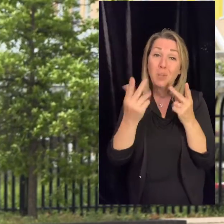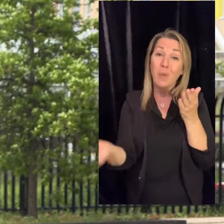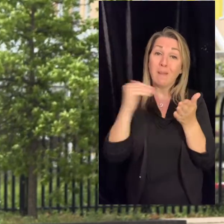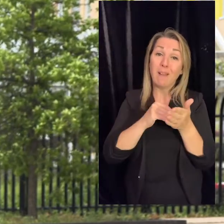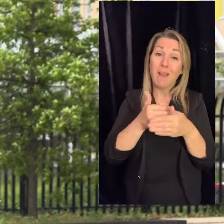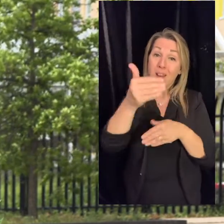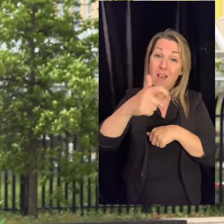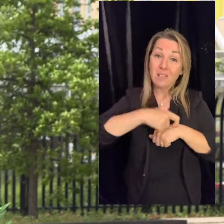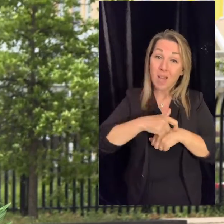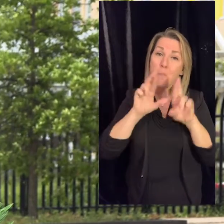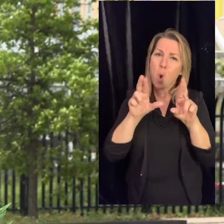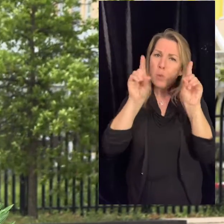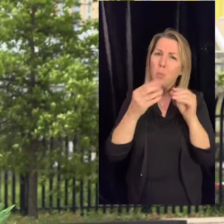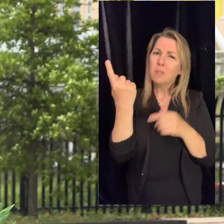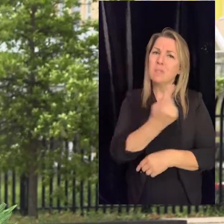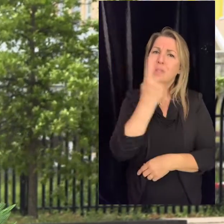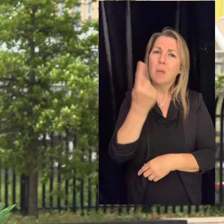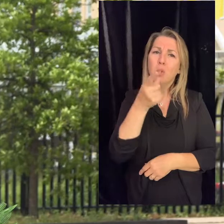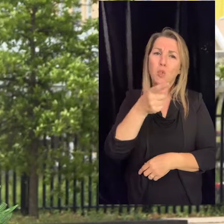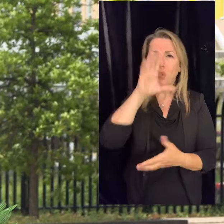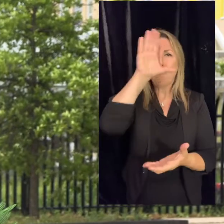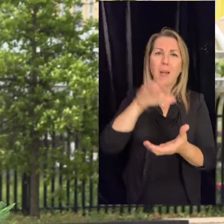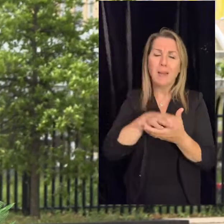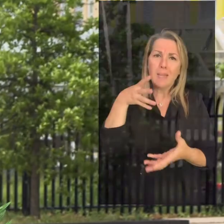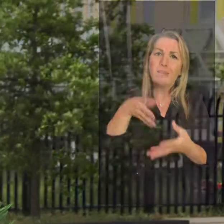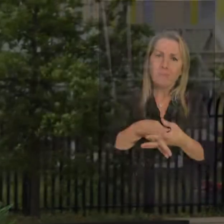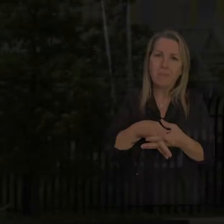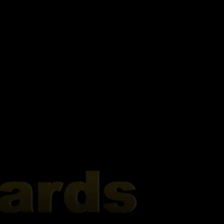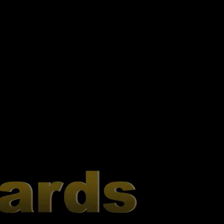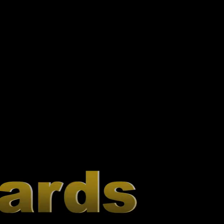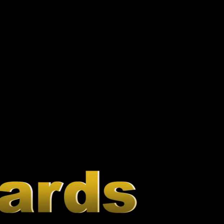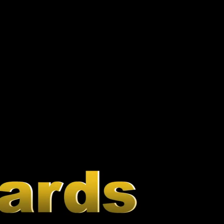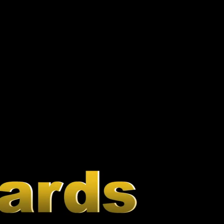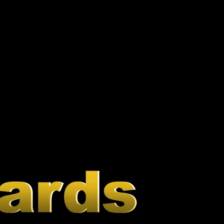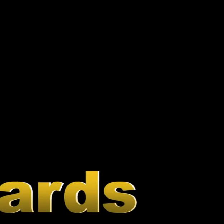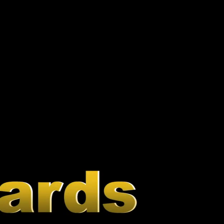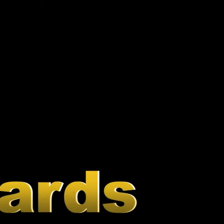And the next time I see you, I hope you're doing something that you believe in.